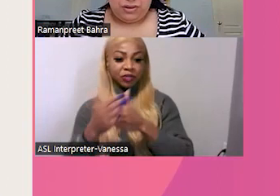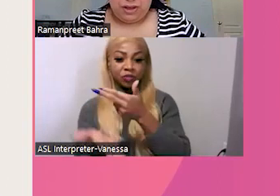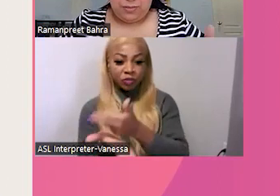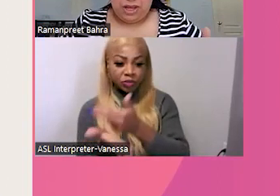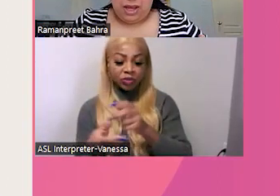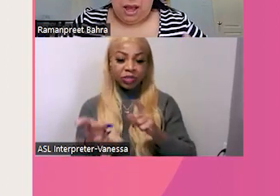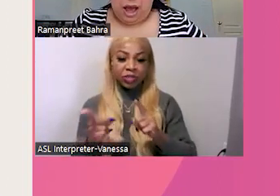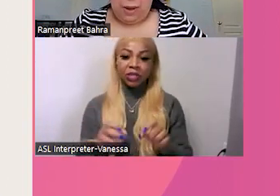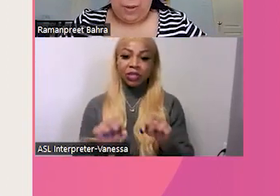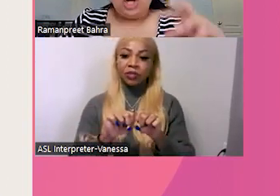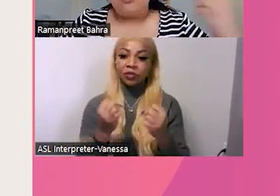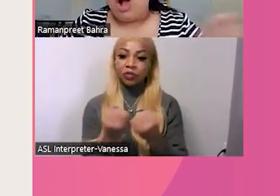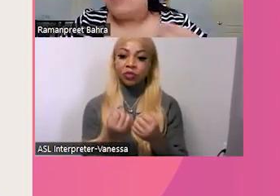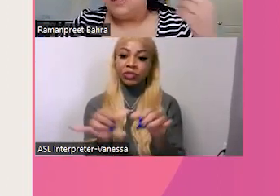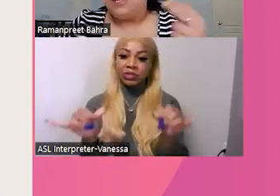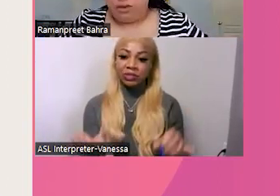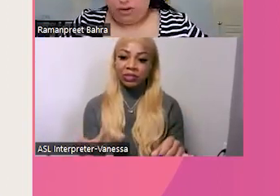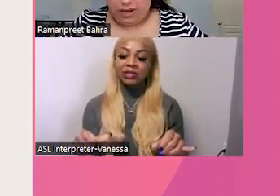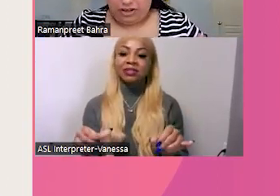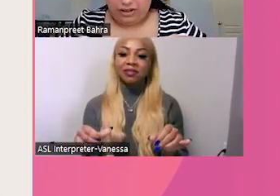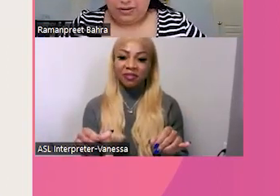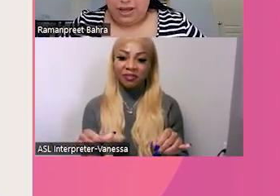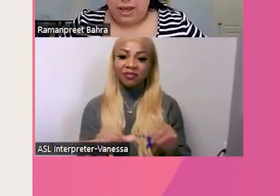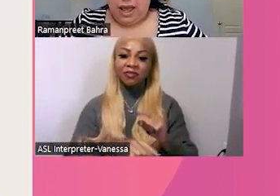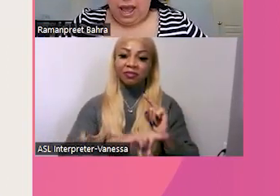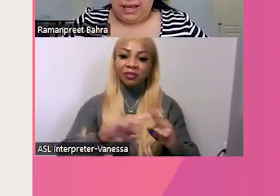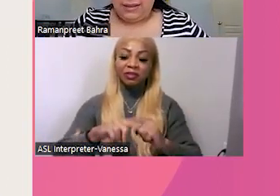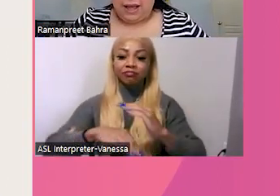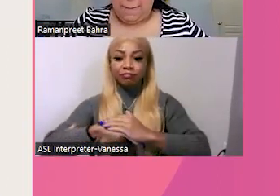social systems across these intersections.